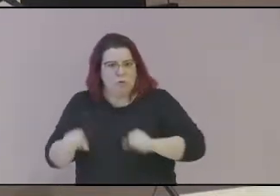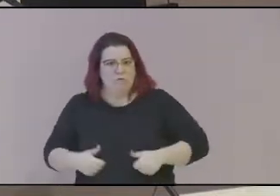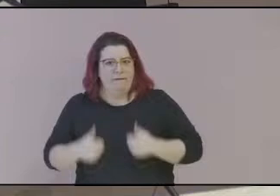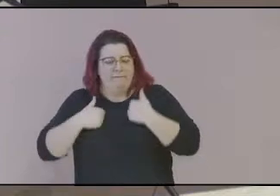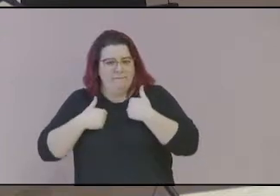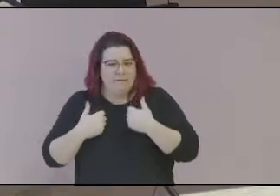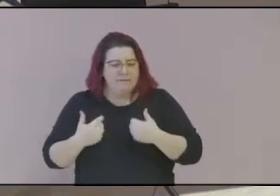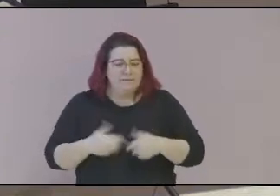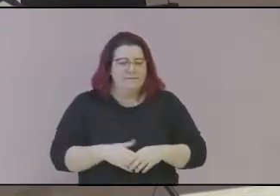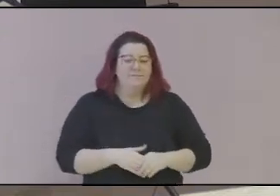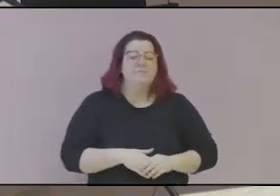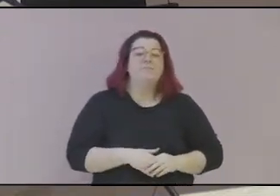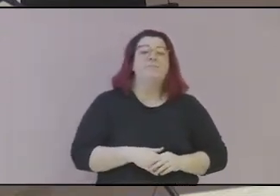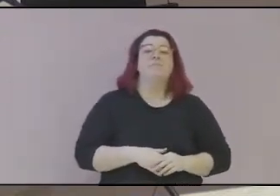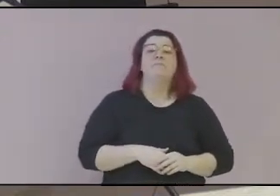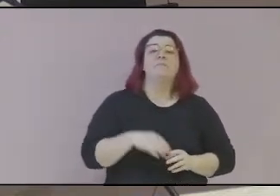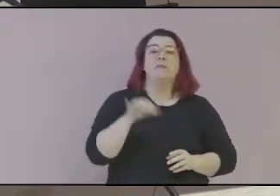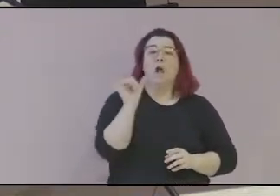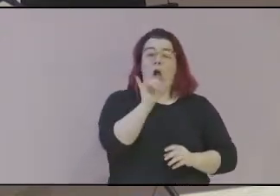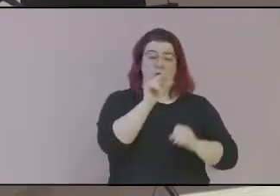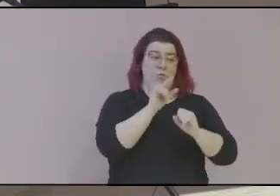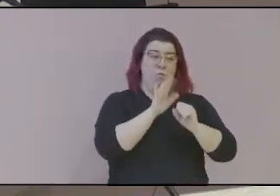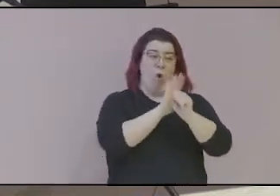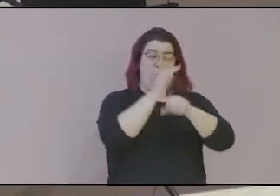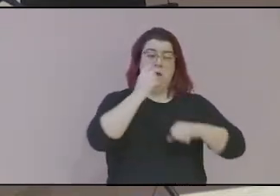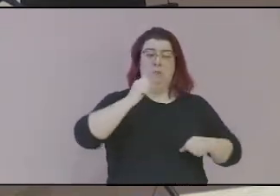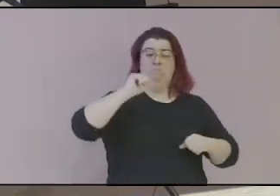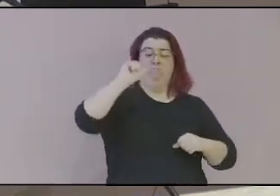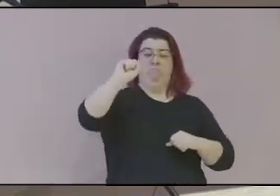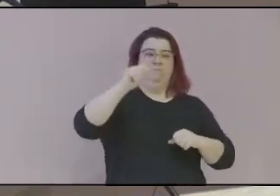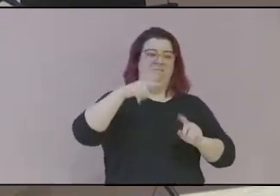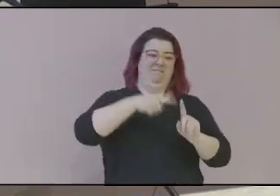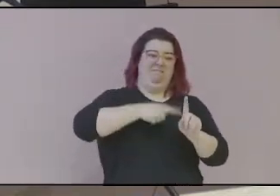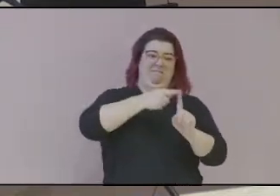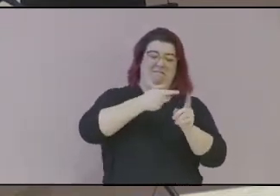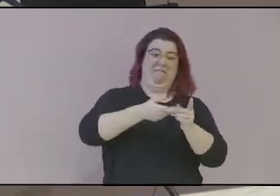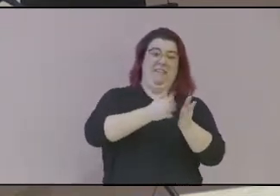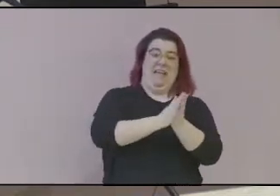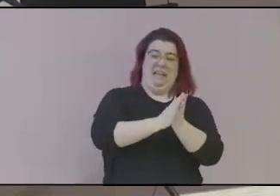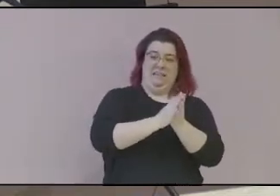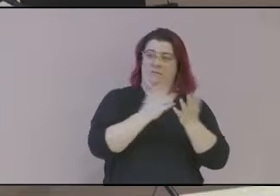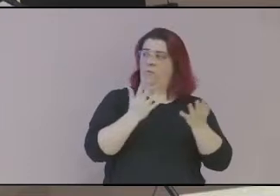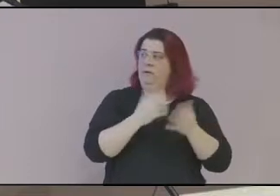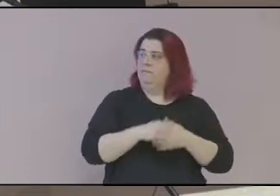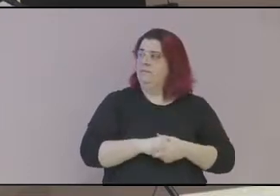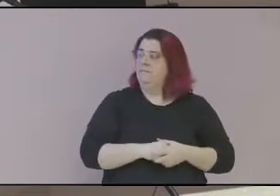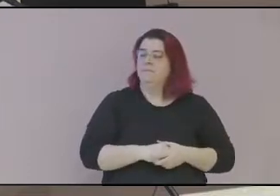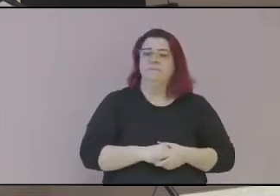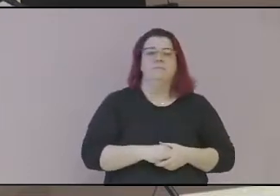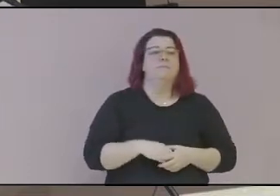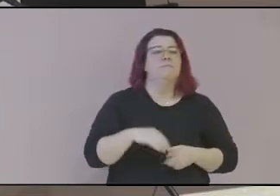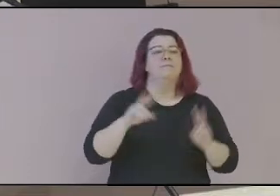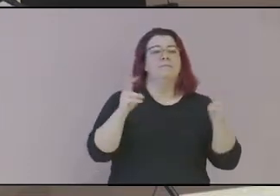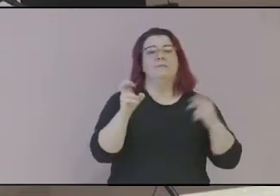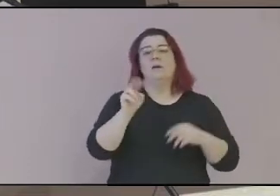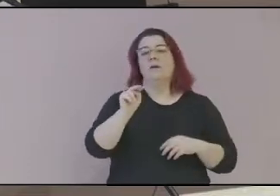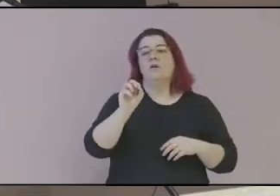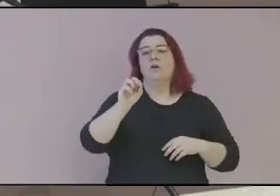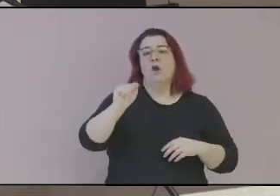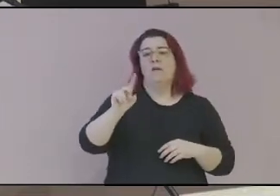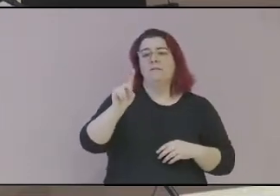of protests with specific asks for changes to these guidelines, Not Dead Yet, Disability Rights New